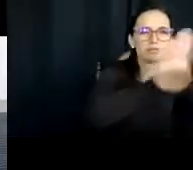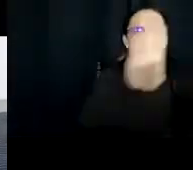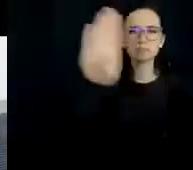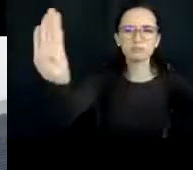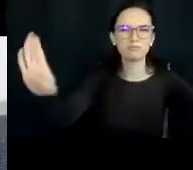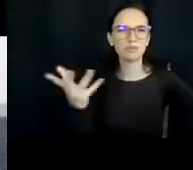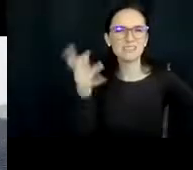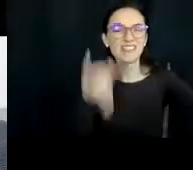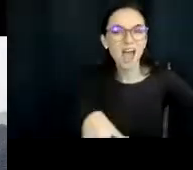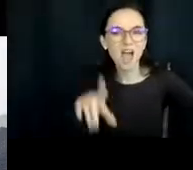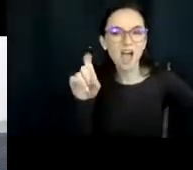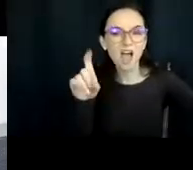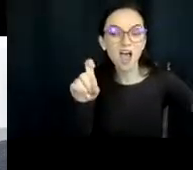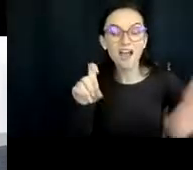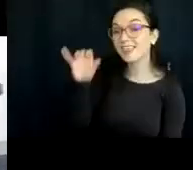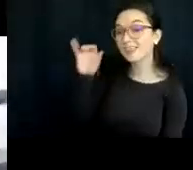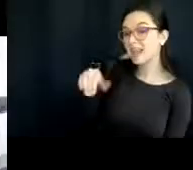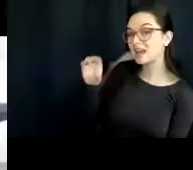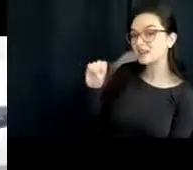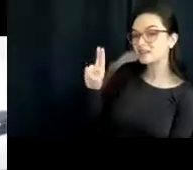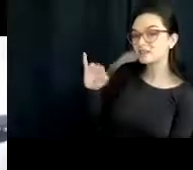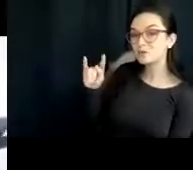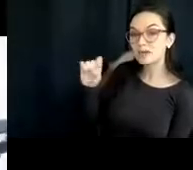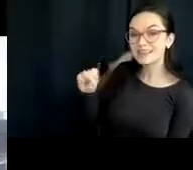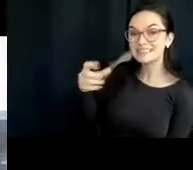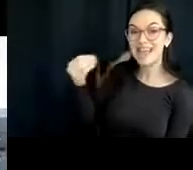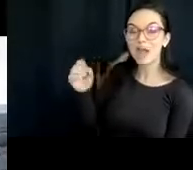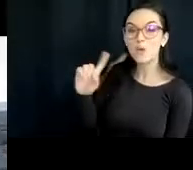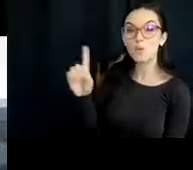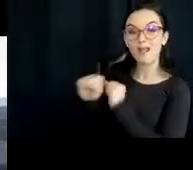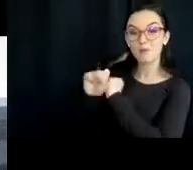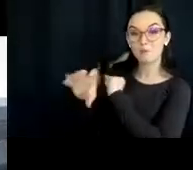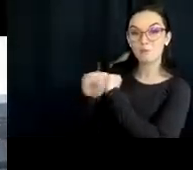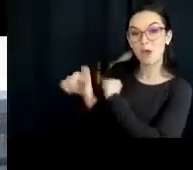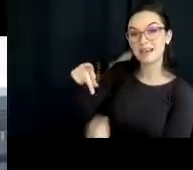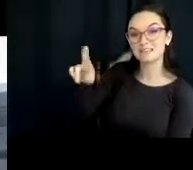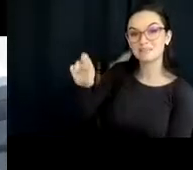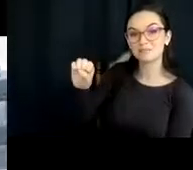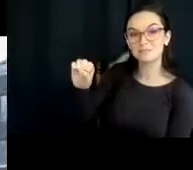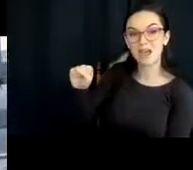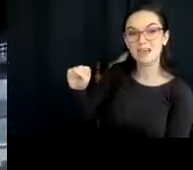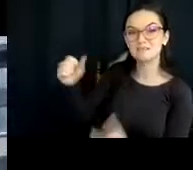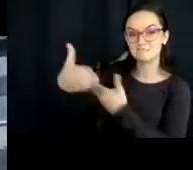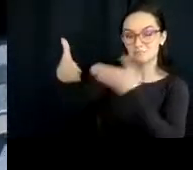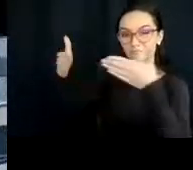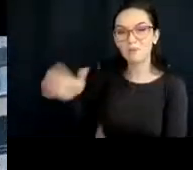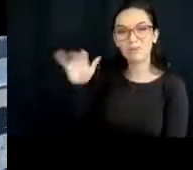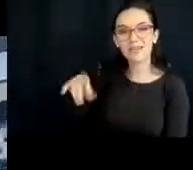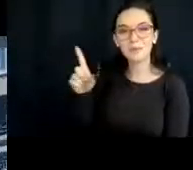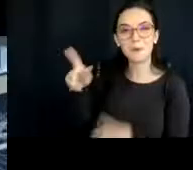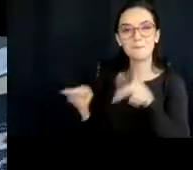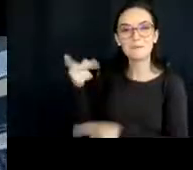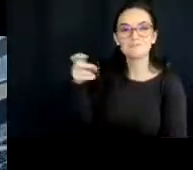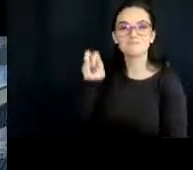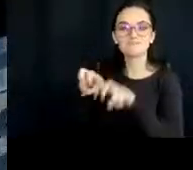the suites and the press box are located. We'll take a look at that in a few minutes. Oh, cool. So the press box, what happens